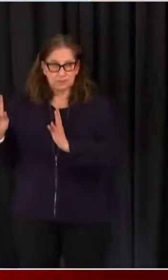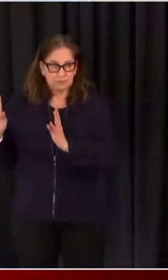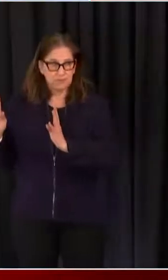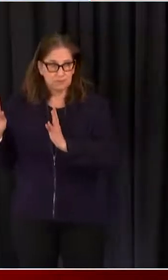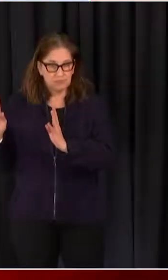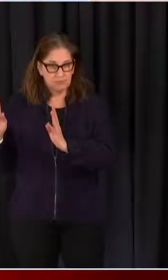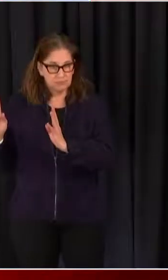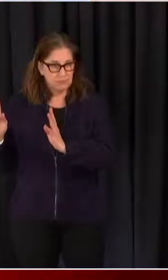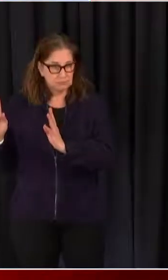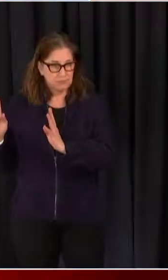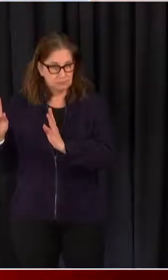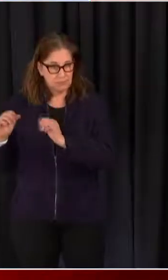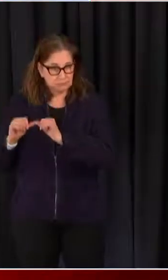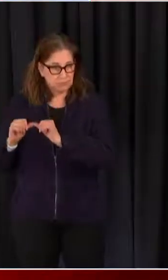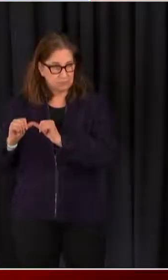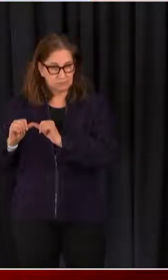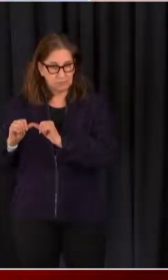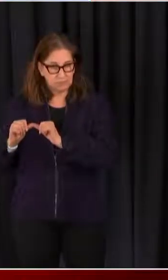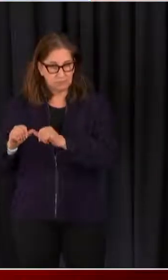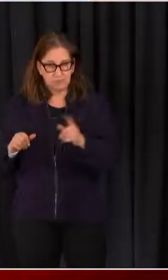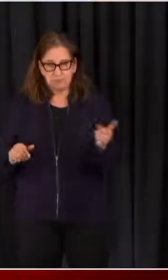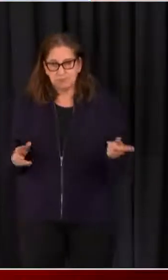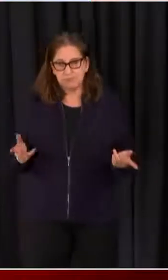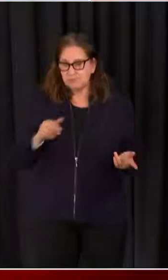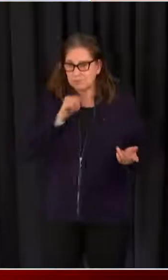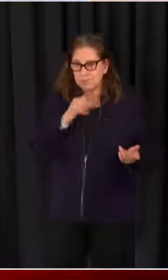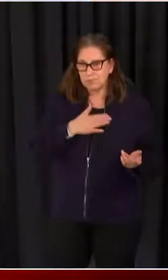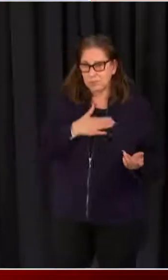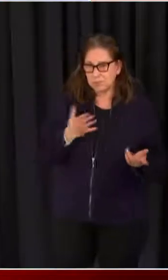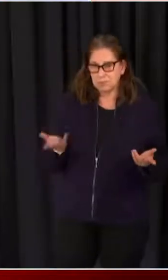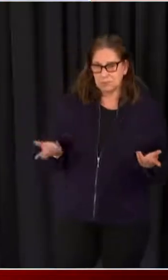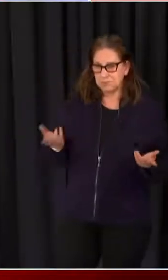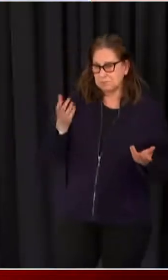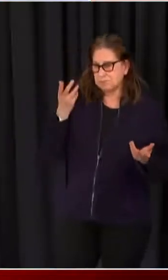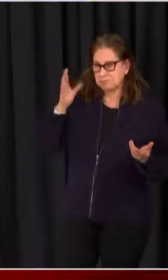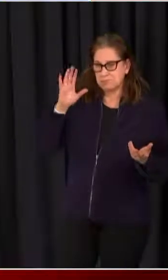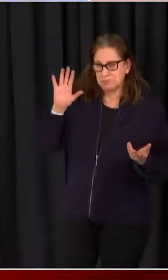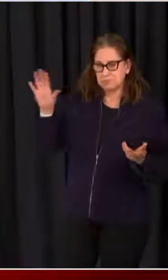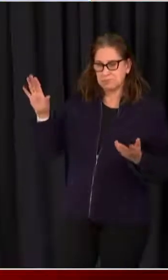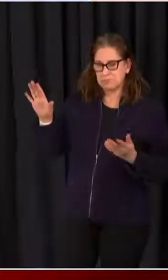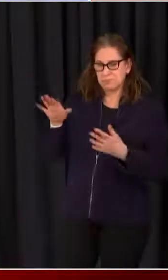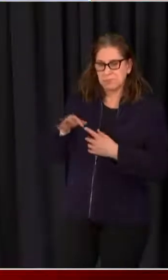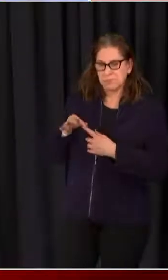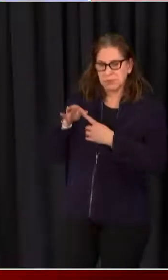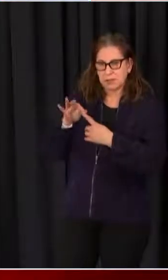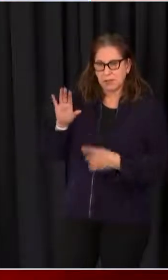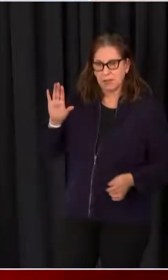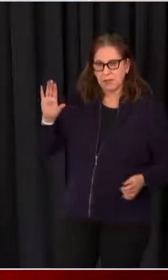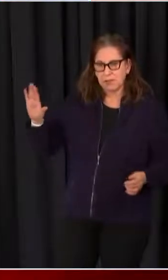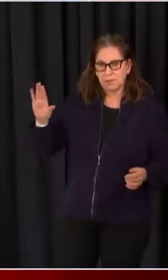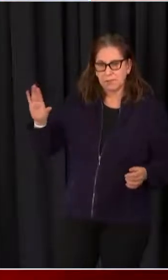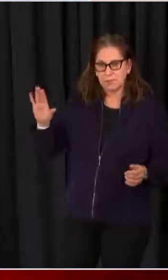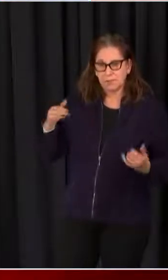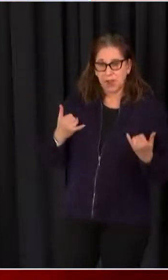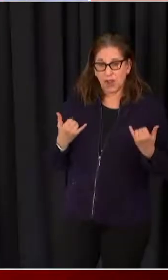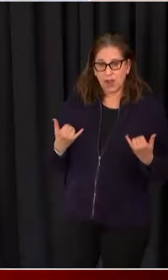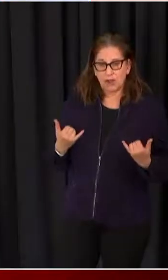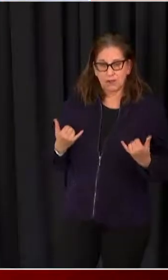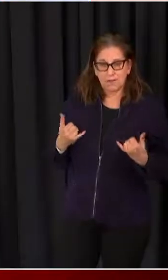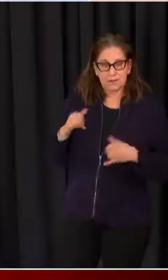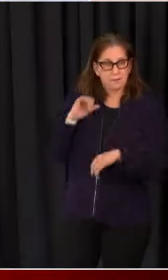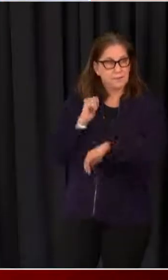that your understanding? That is not my understanding, especially in its current